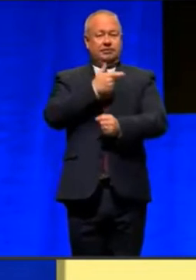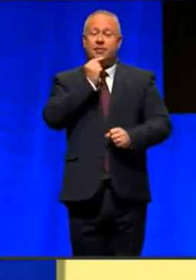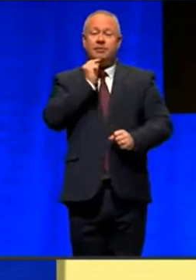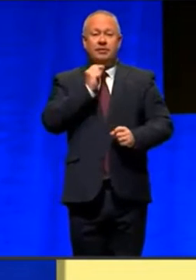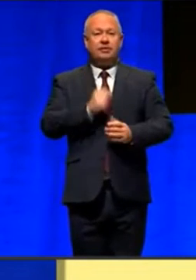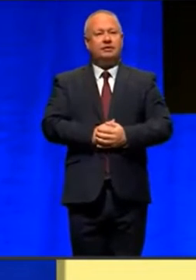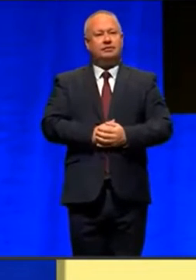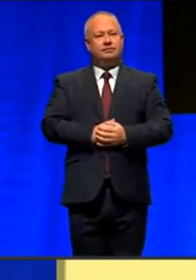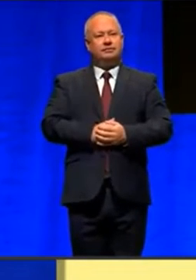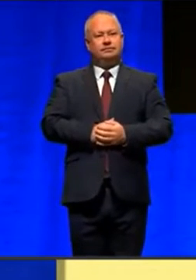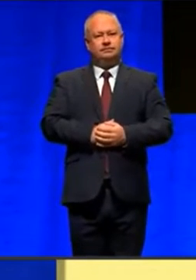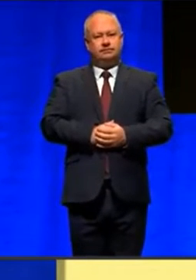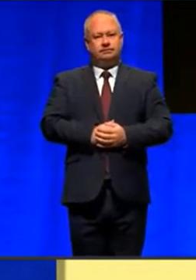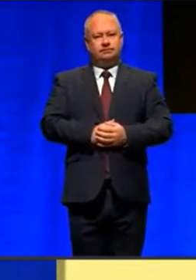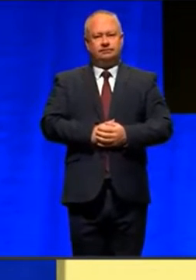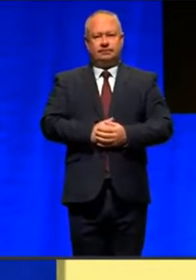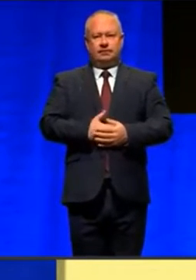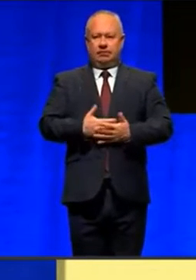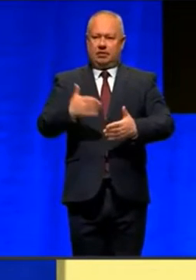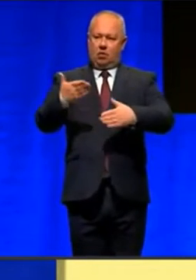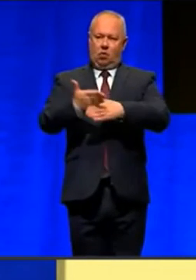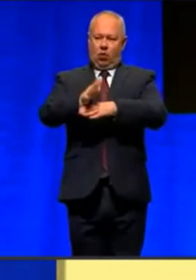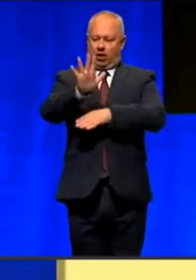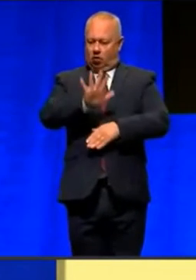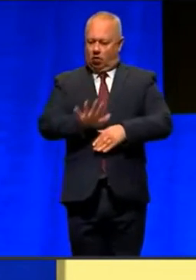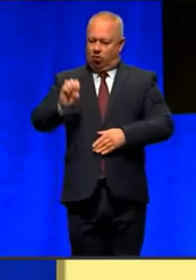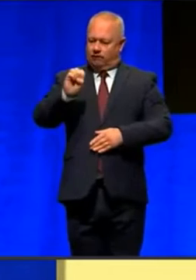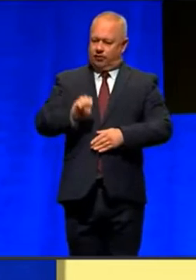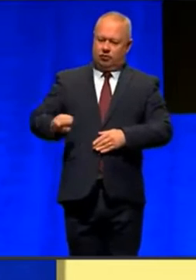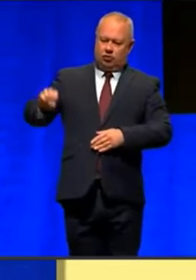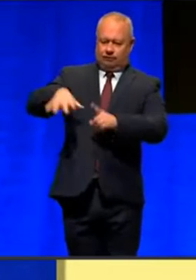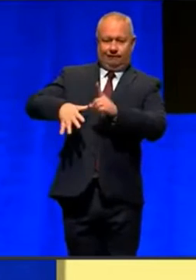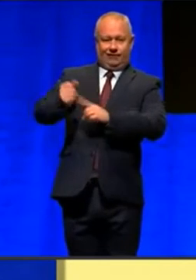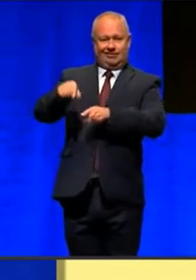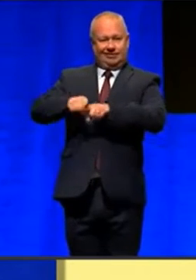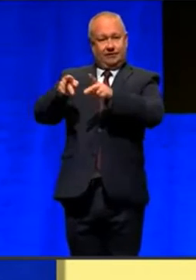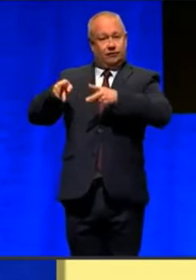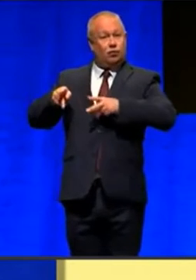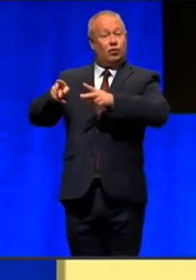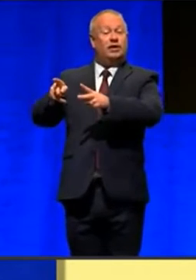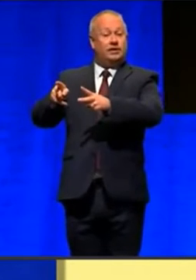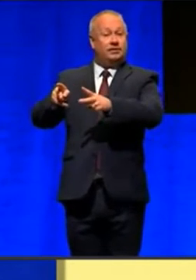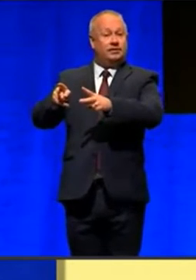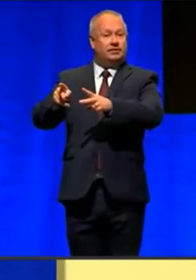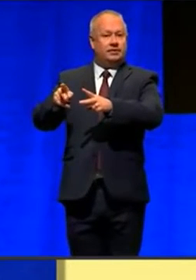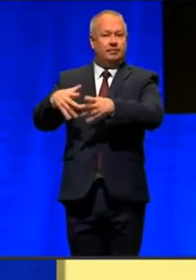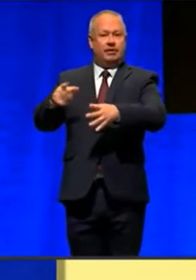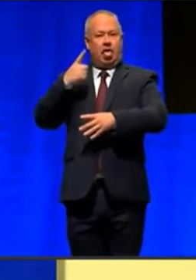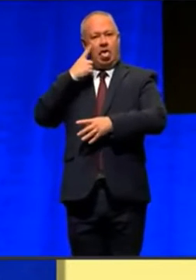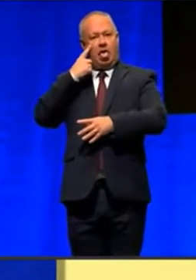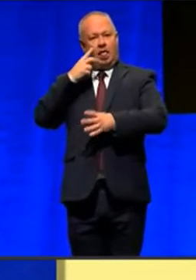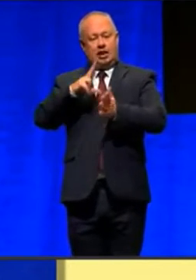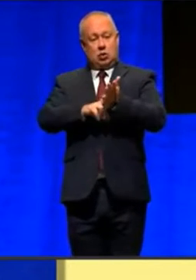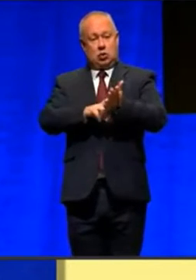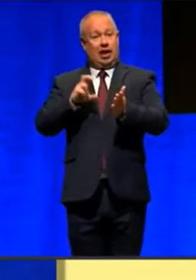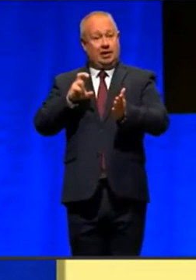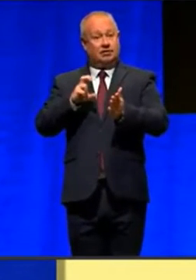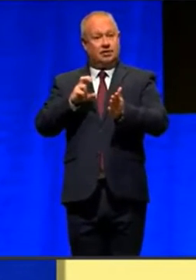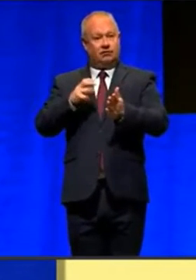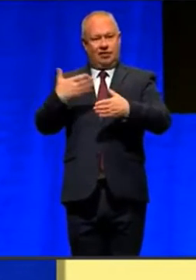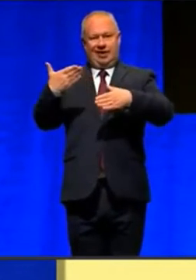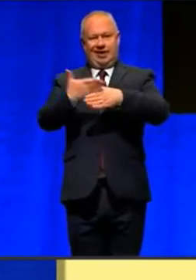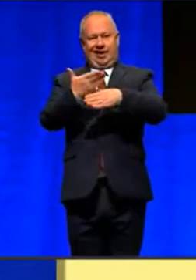Conference, work has been done all over Europe in determining alternatives to detention. A pilot took place in Newcastle with Action